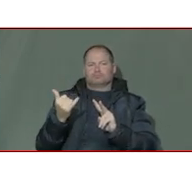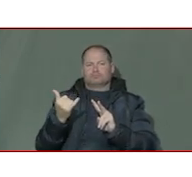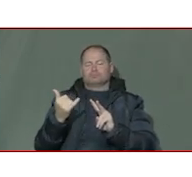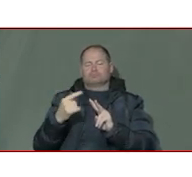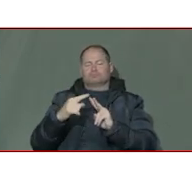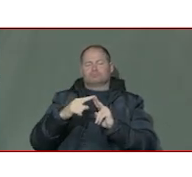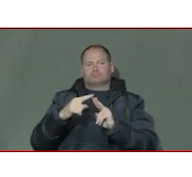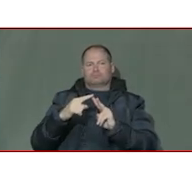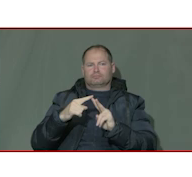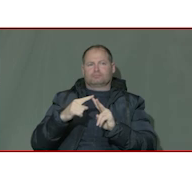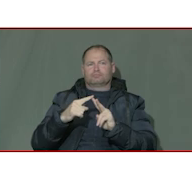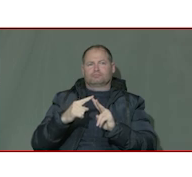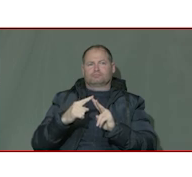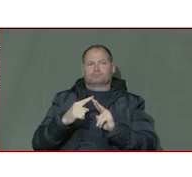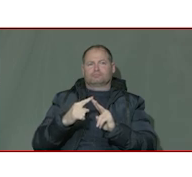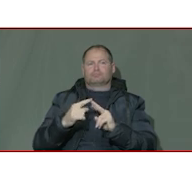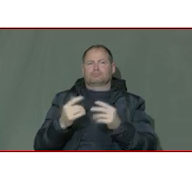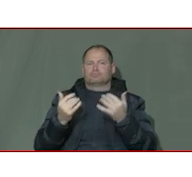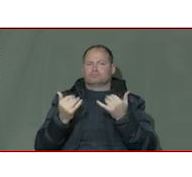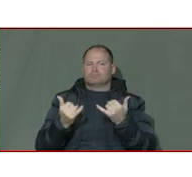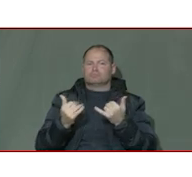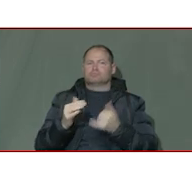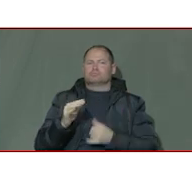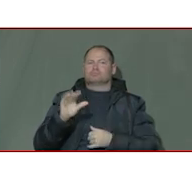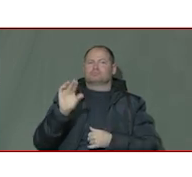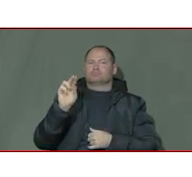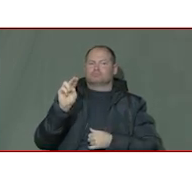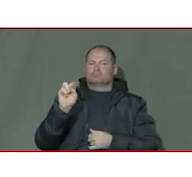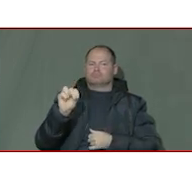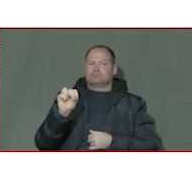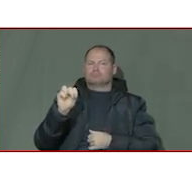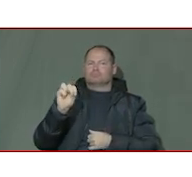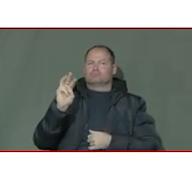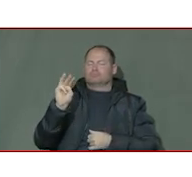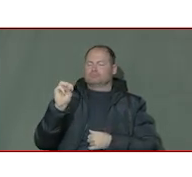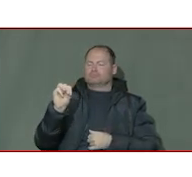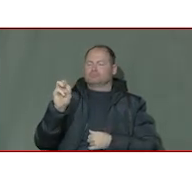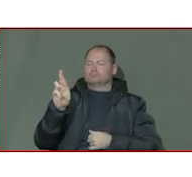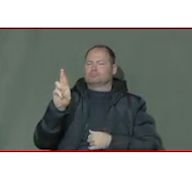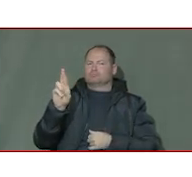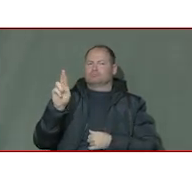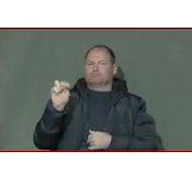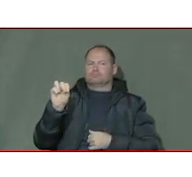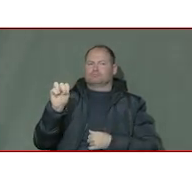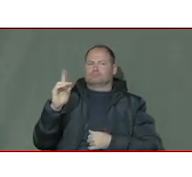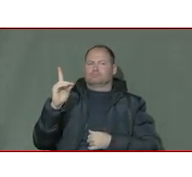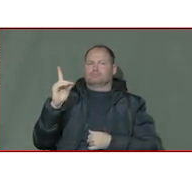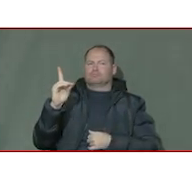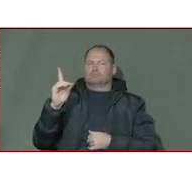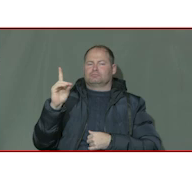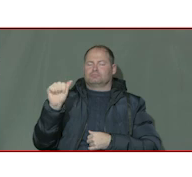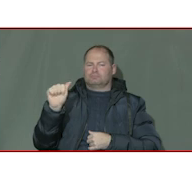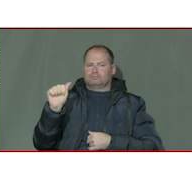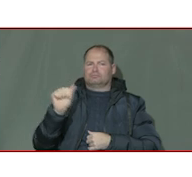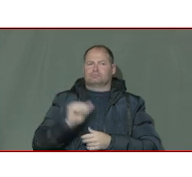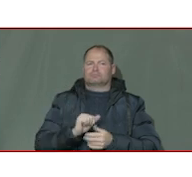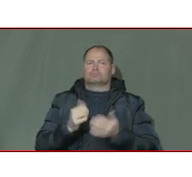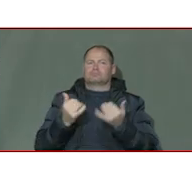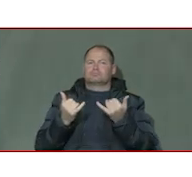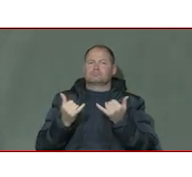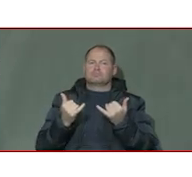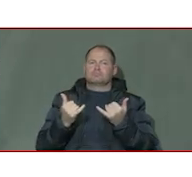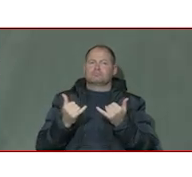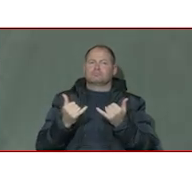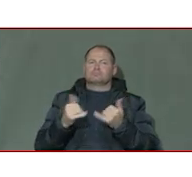complementary mRNA. And the mRNA is the one that will carry the role